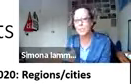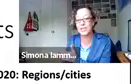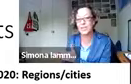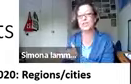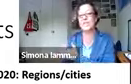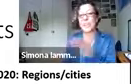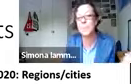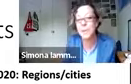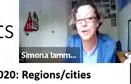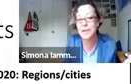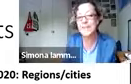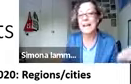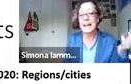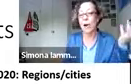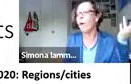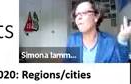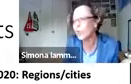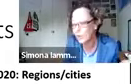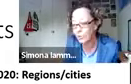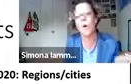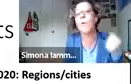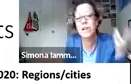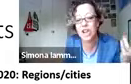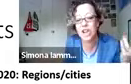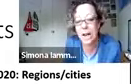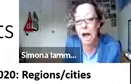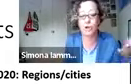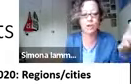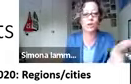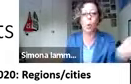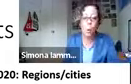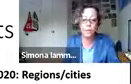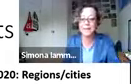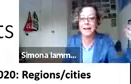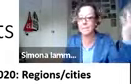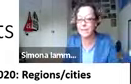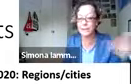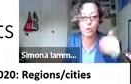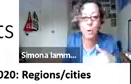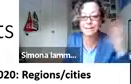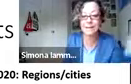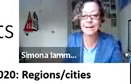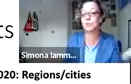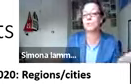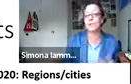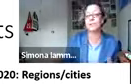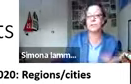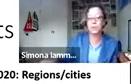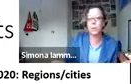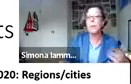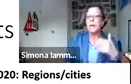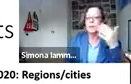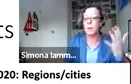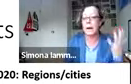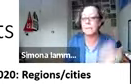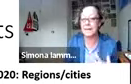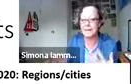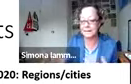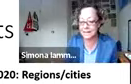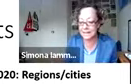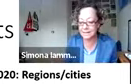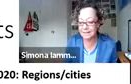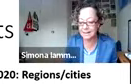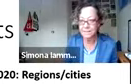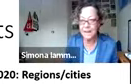tech acquisition in the period, 43 of which in London, or Tel Aviv, 20 out of 32. So, I